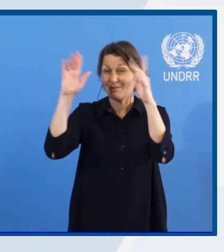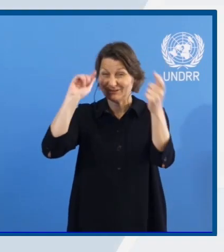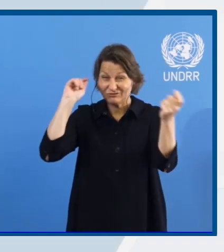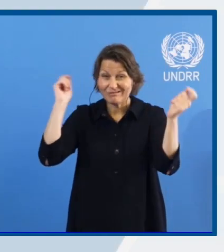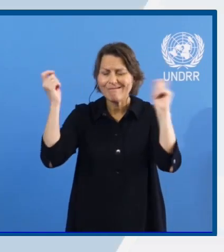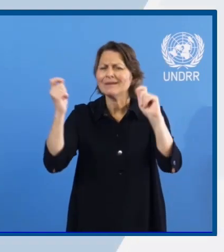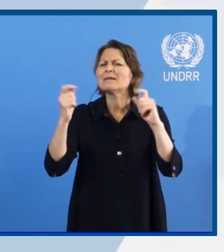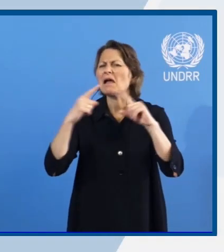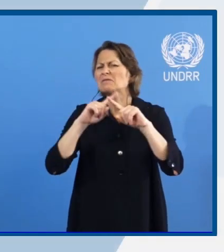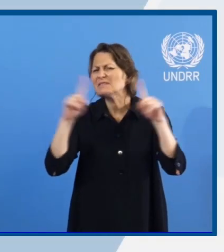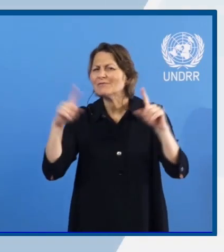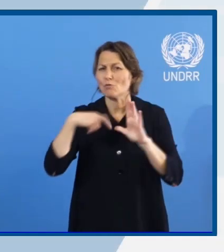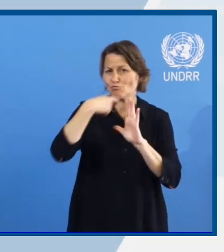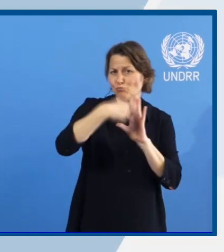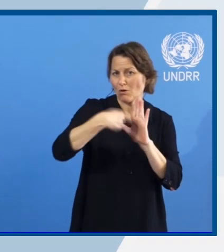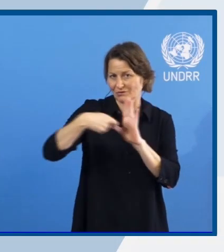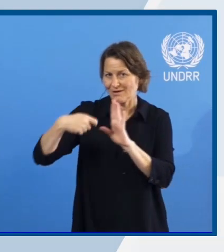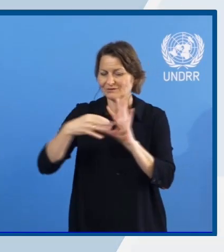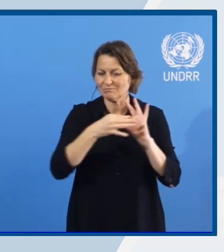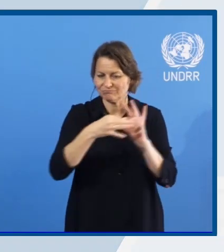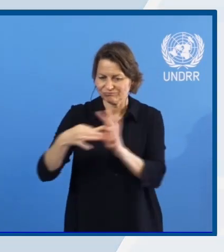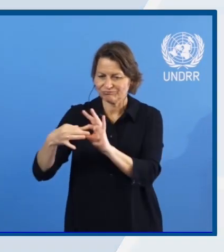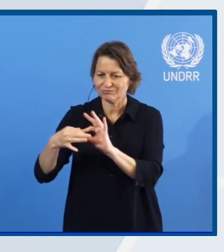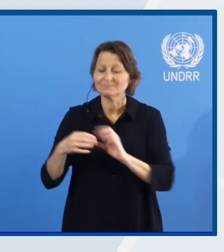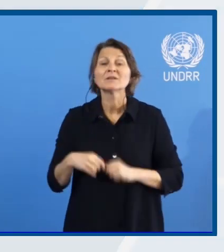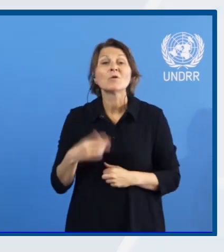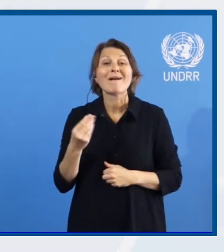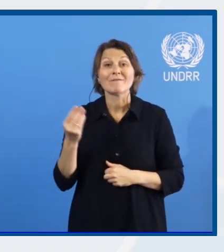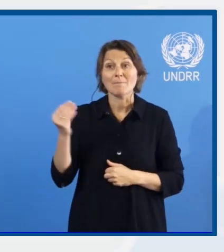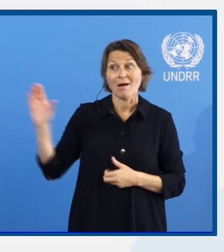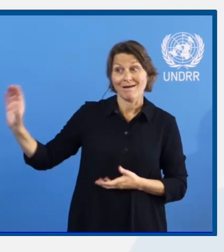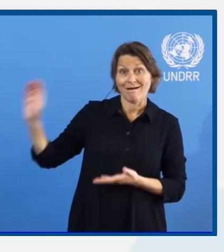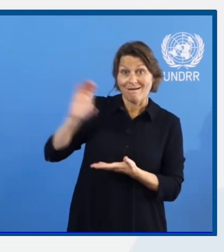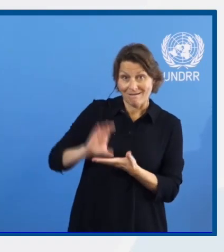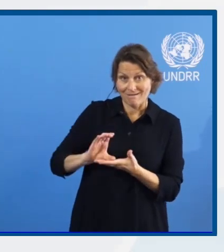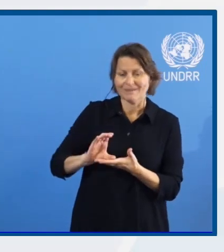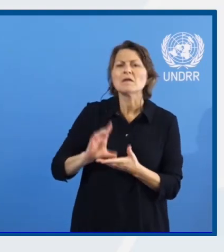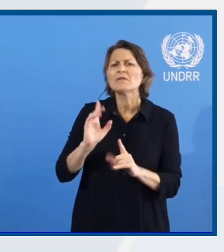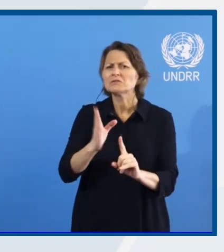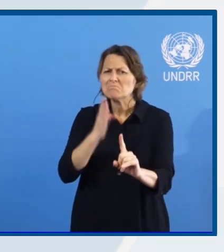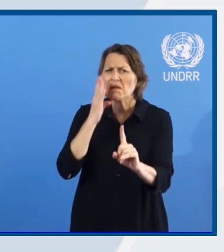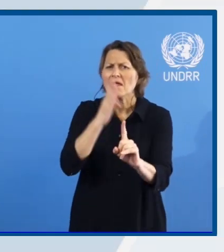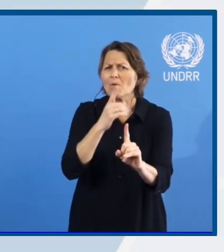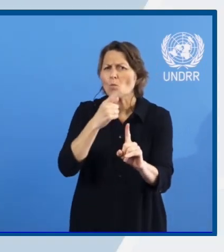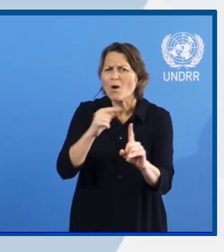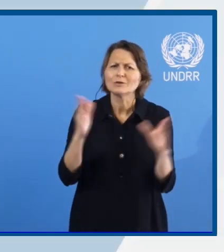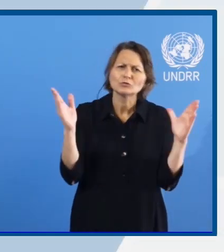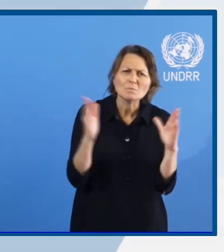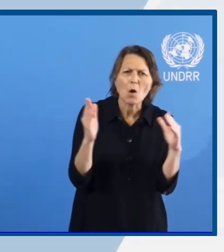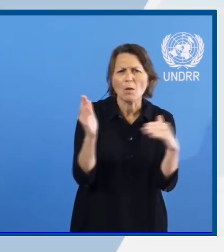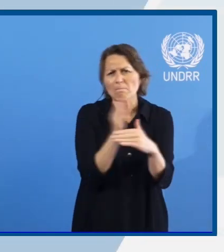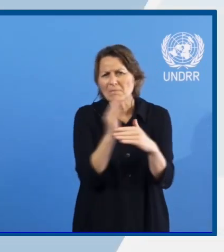Mechanism project. This loan, which targeted MSMEs in the tourism and